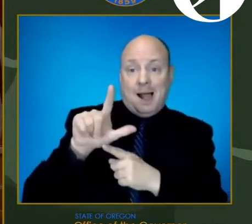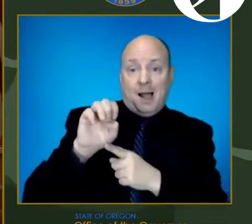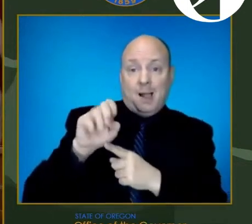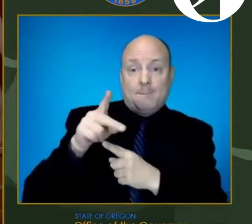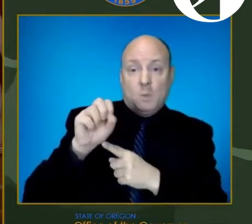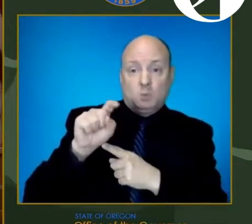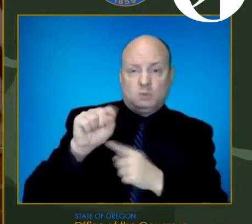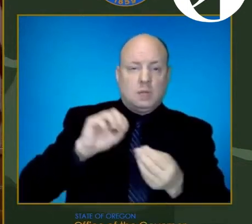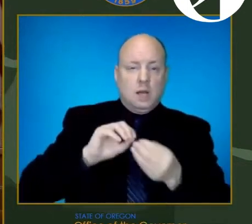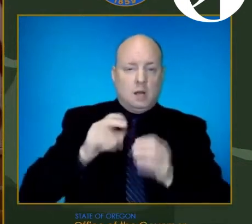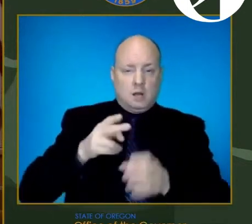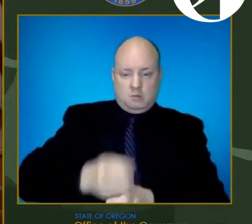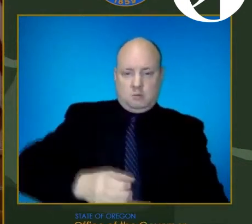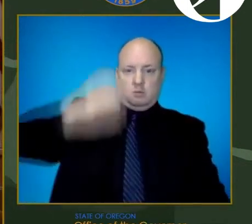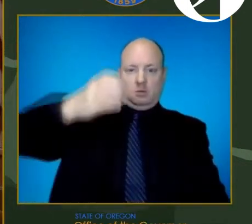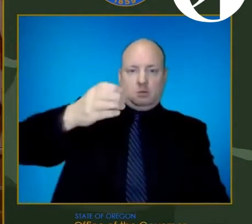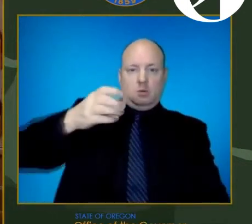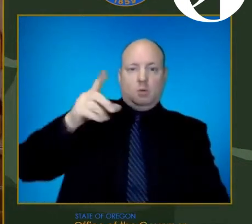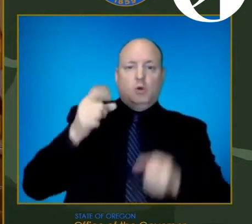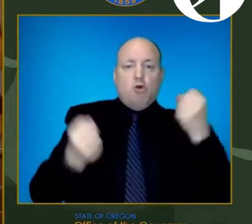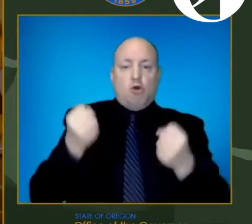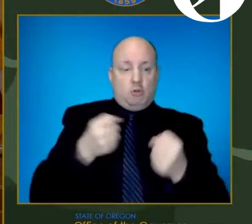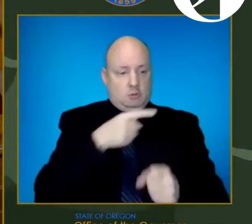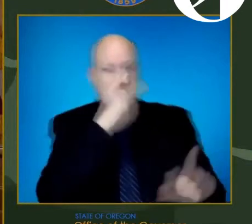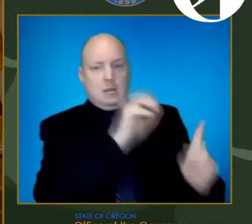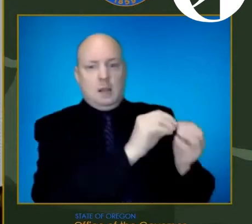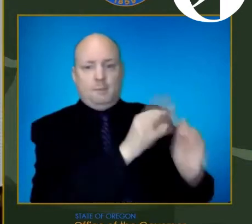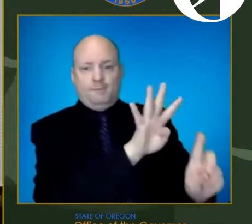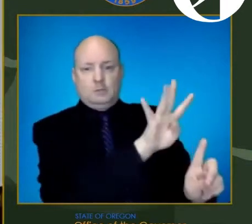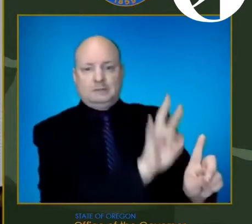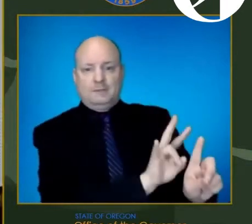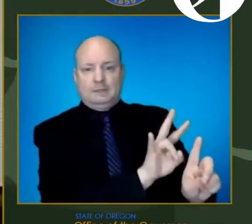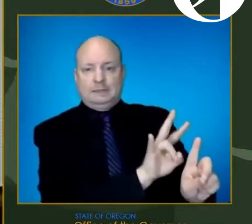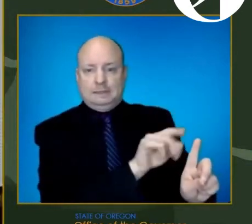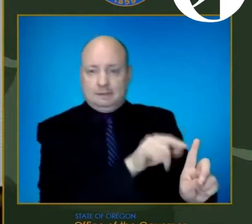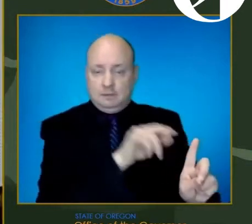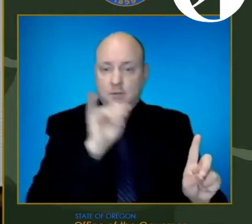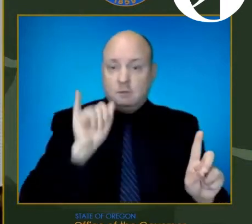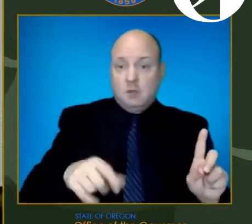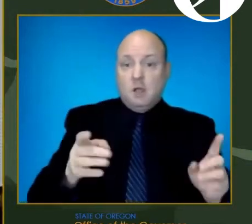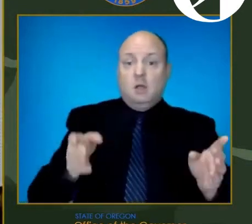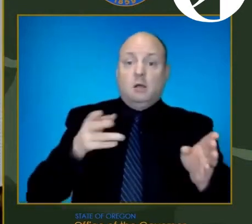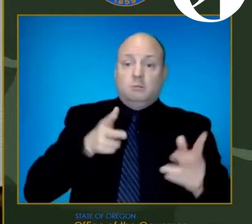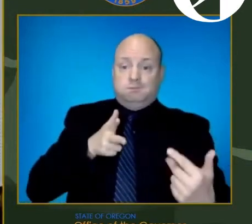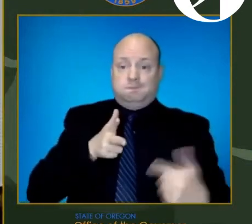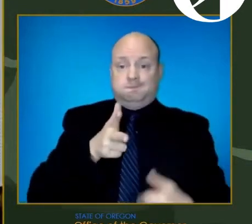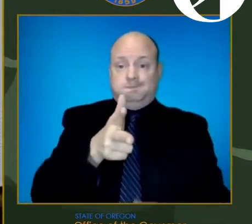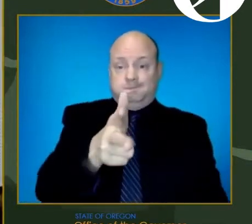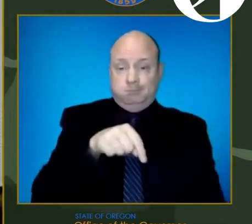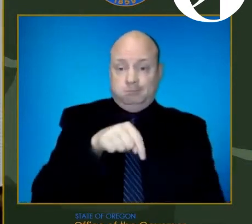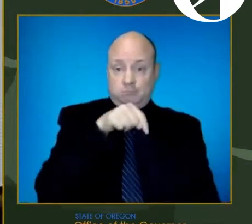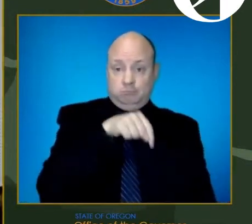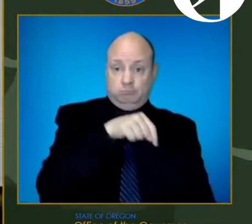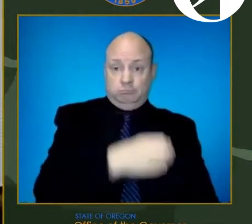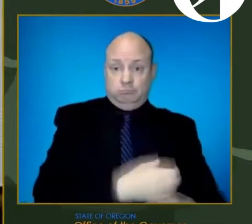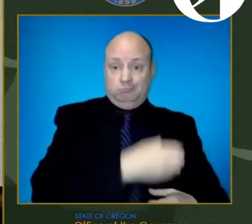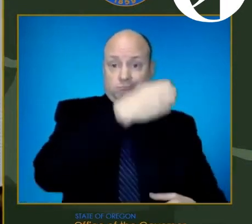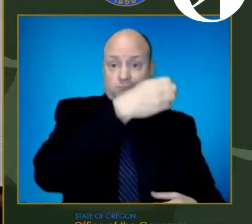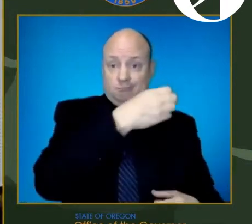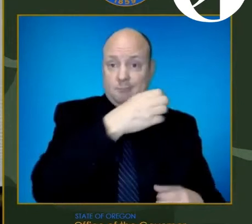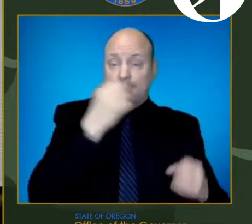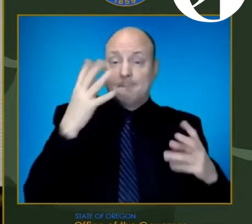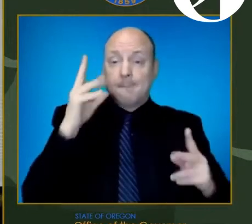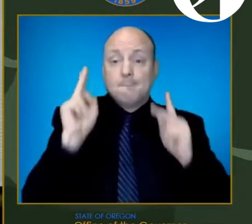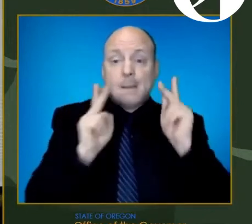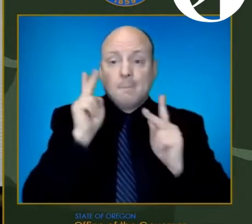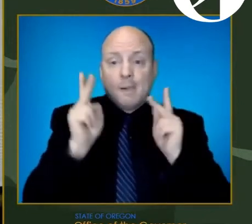the Mackenzie Highway. In the drive up to respond to the fire, I got a lot of radio